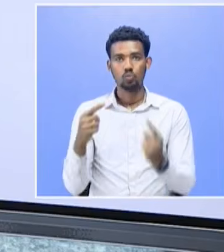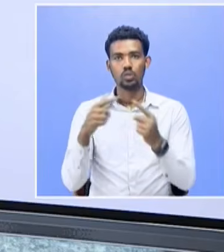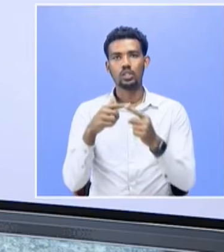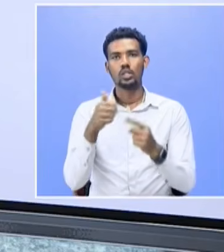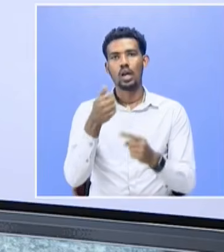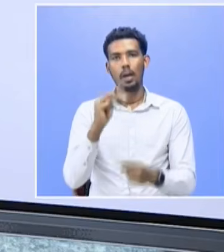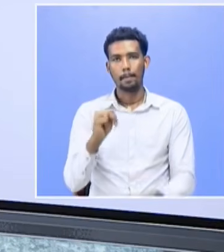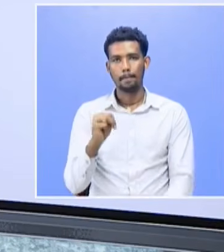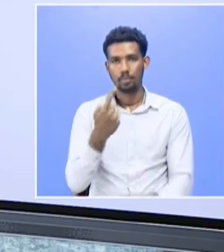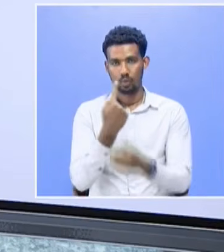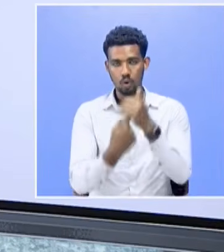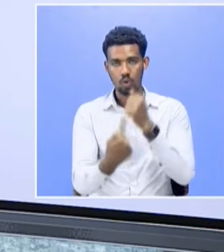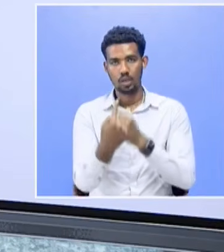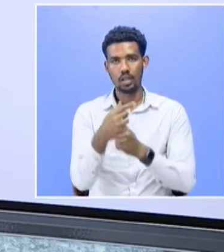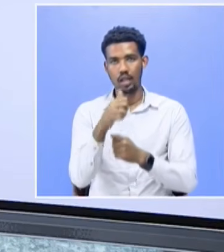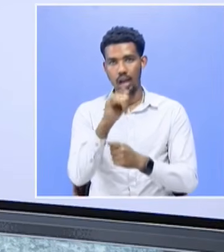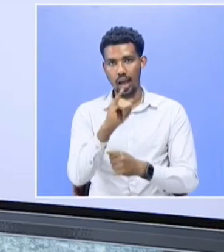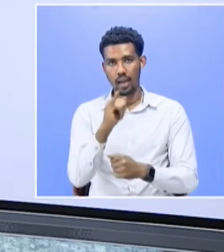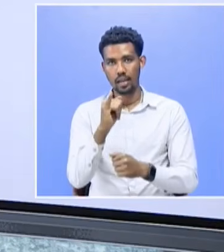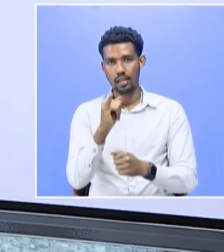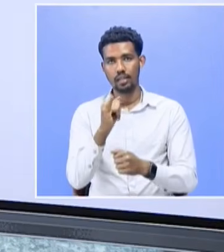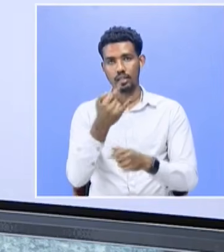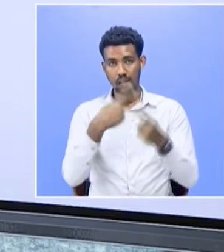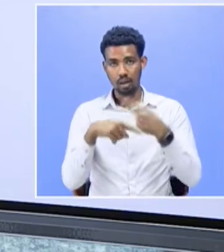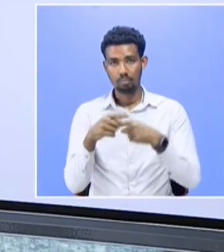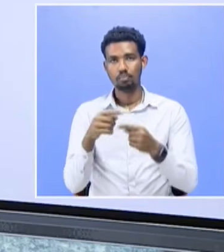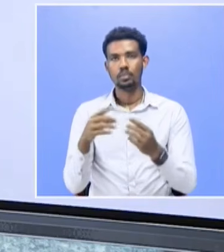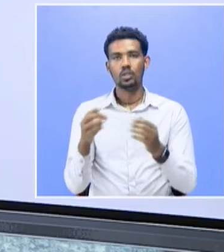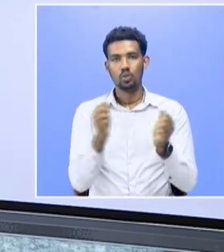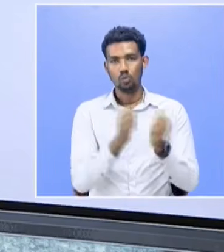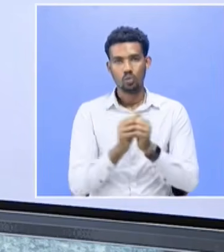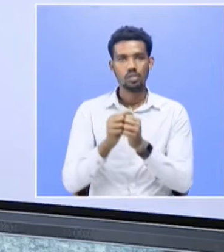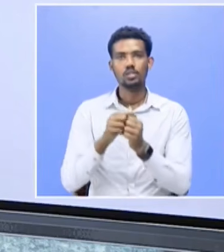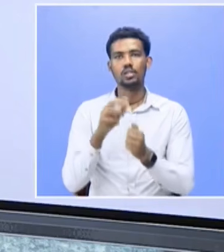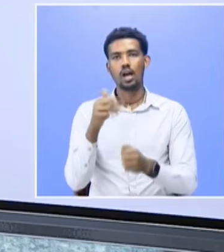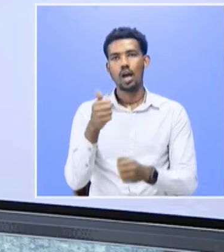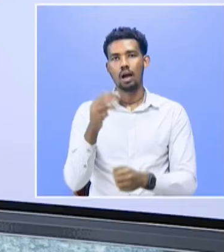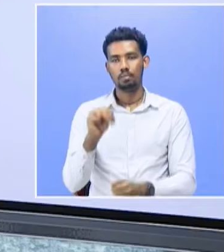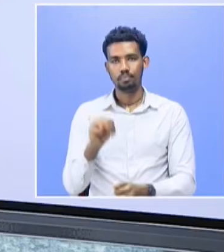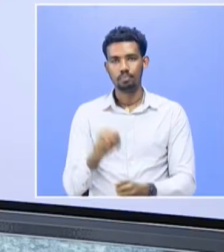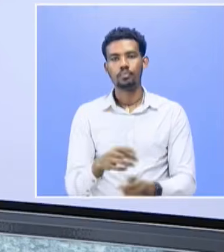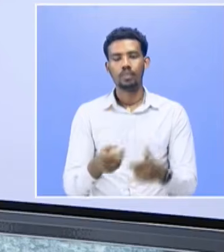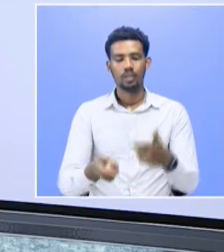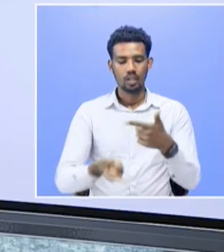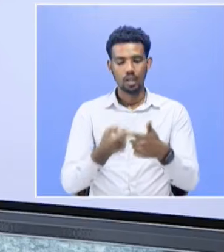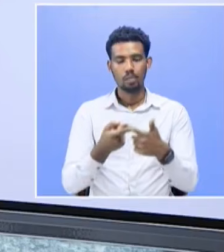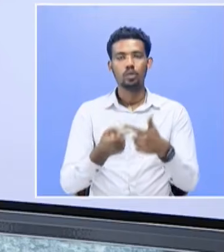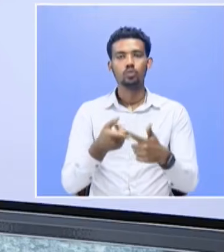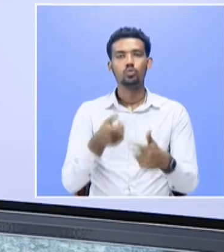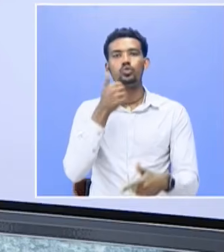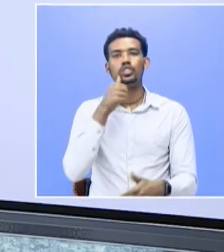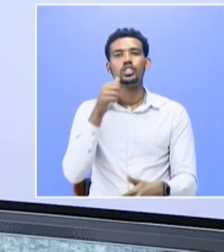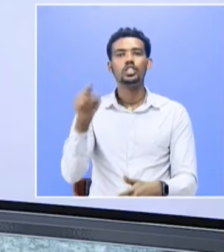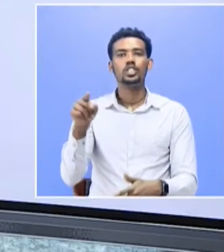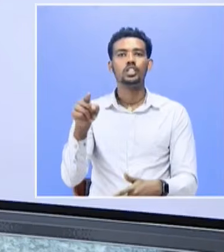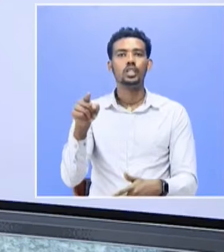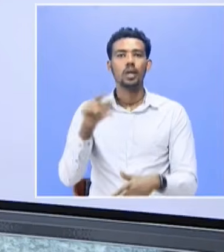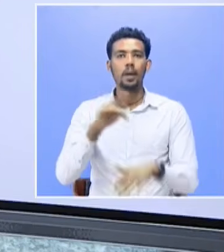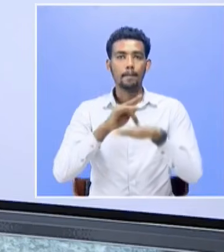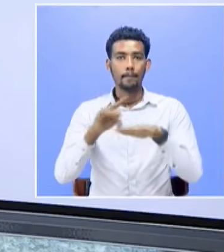am, the only. The question number 2. She blank calling to her